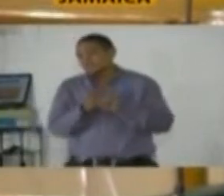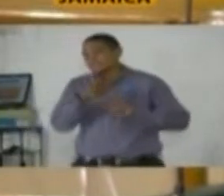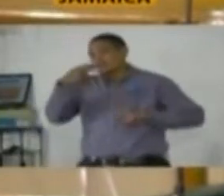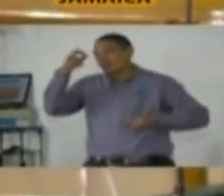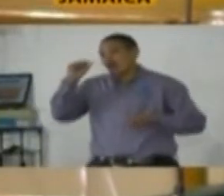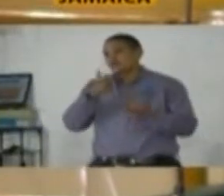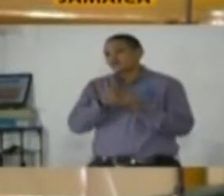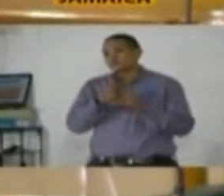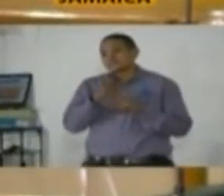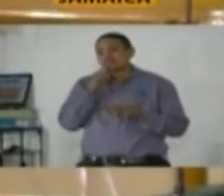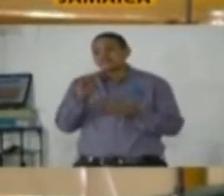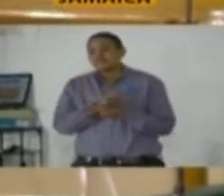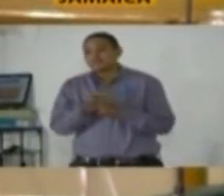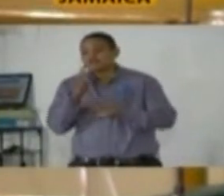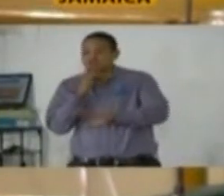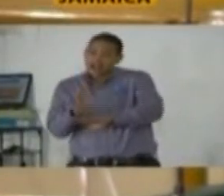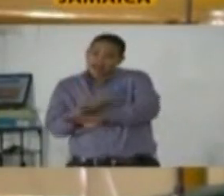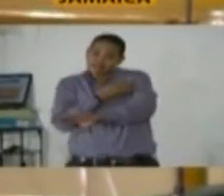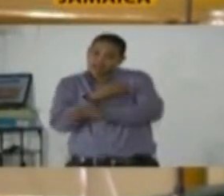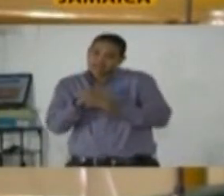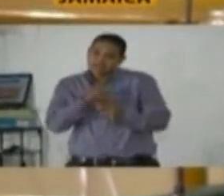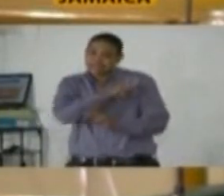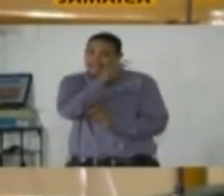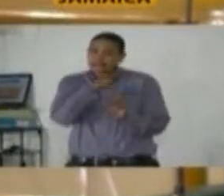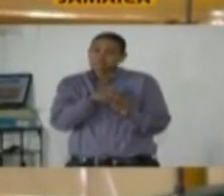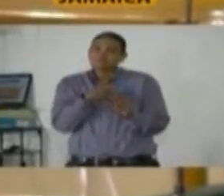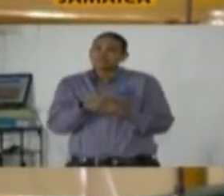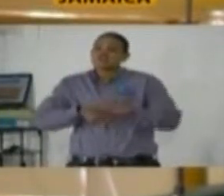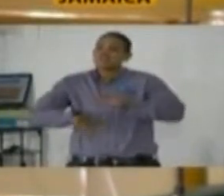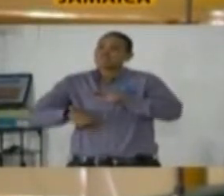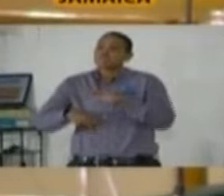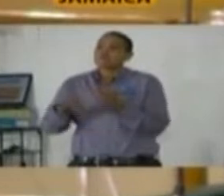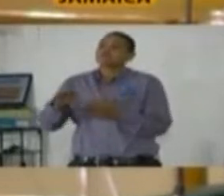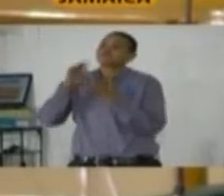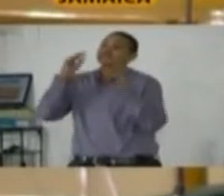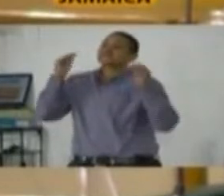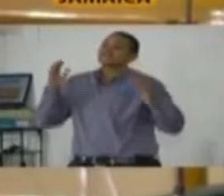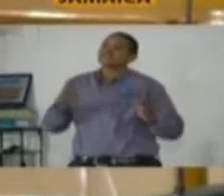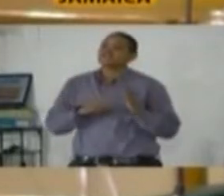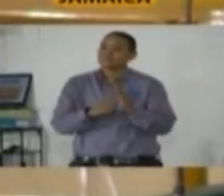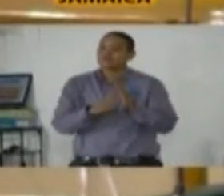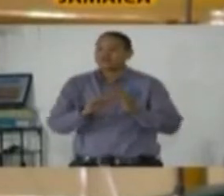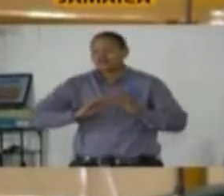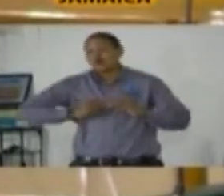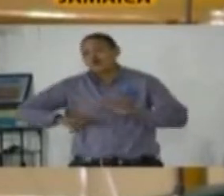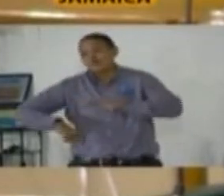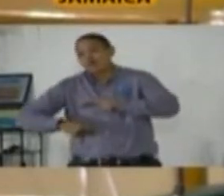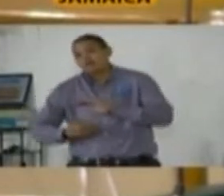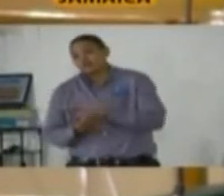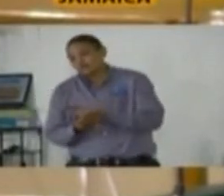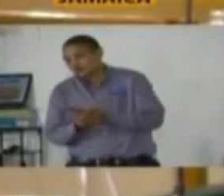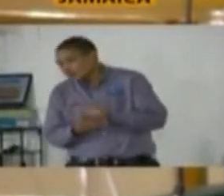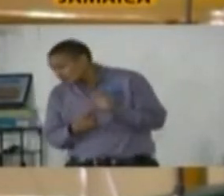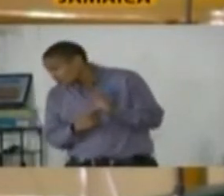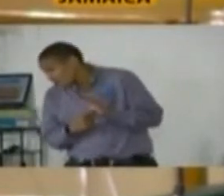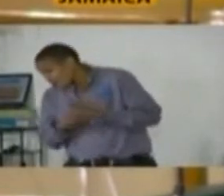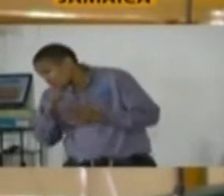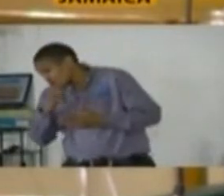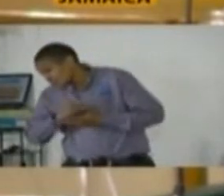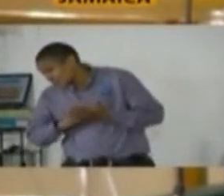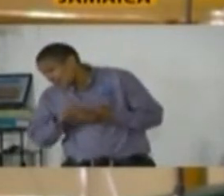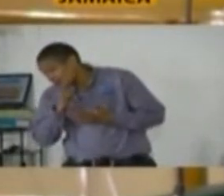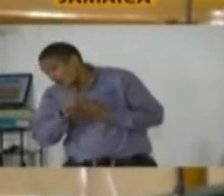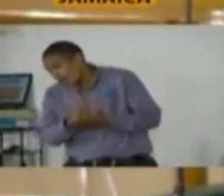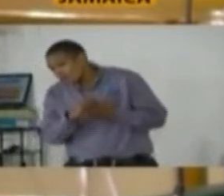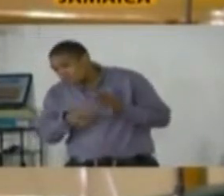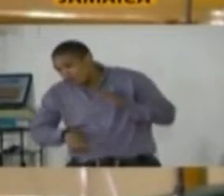is advanced in the implementation of the primary specialist teacher model in our primary school. The model is designed to help primary